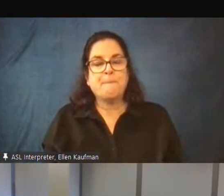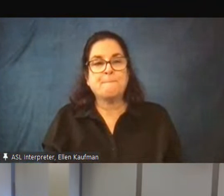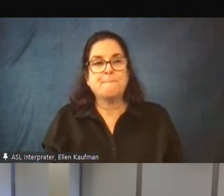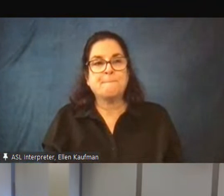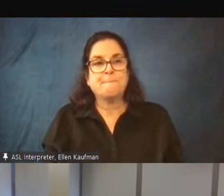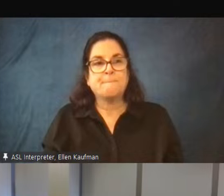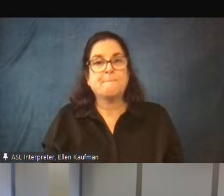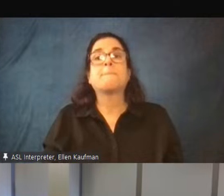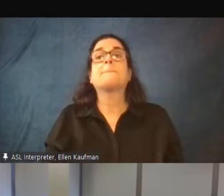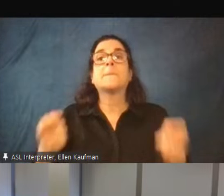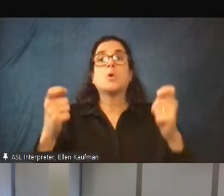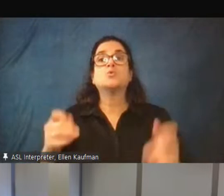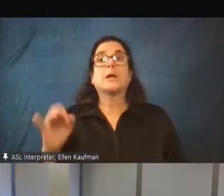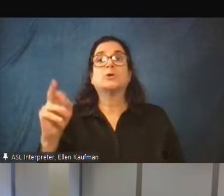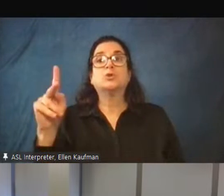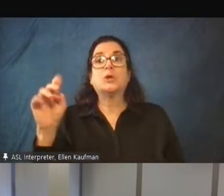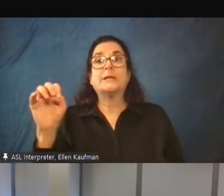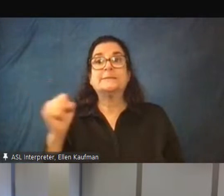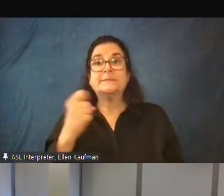then this meeting is adjourned.